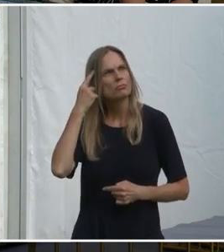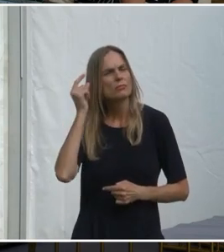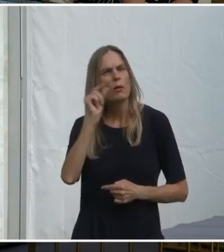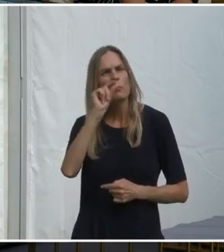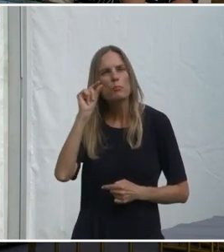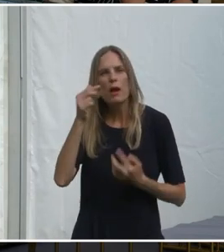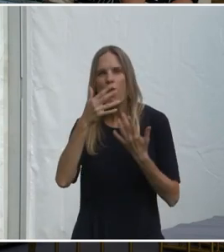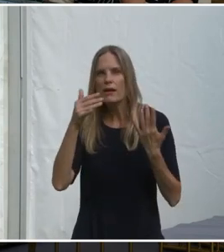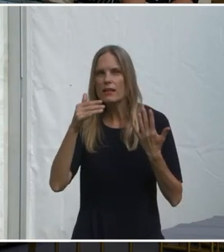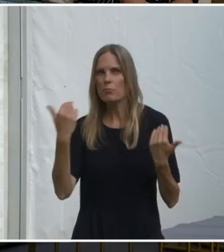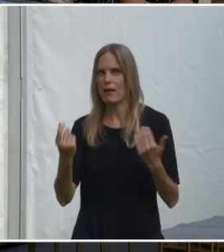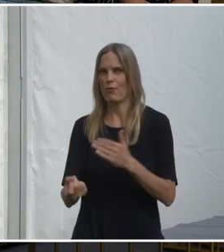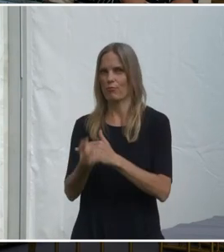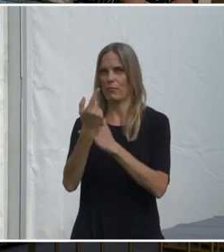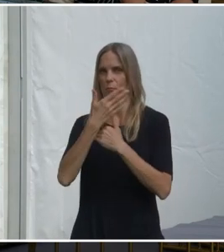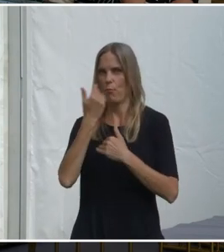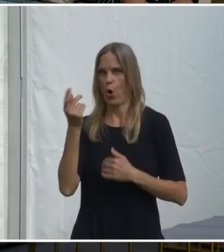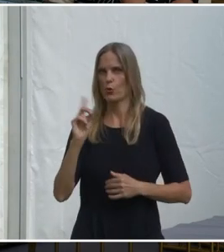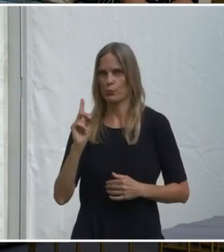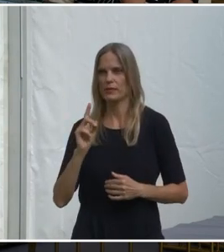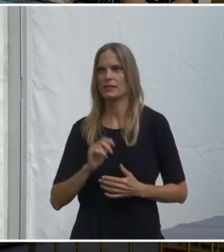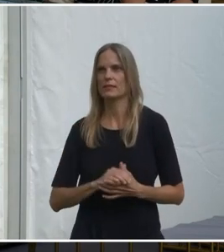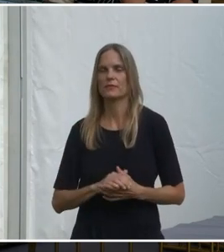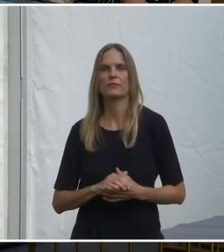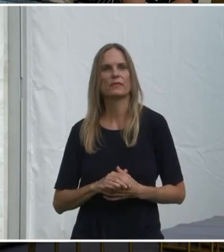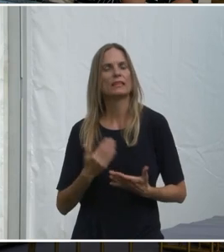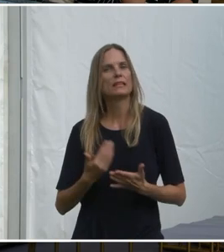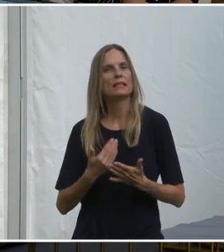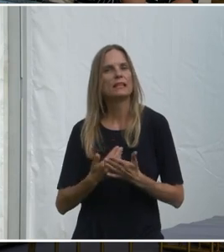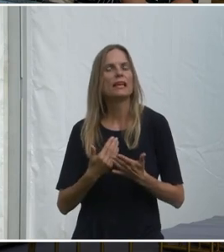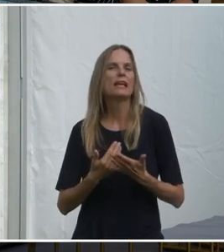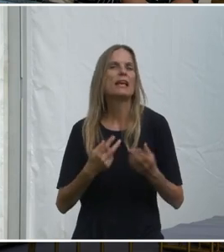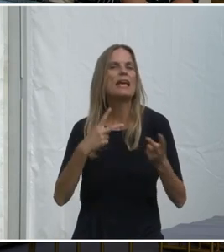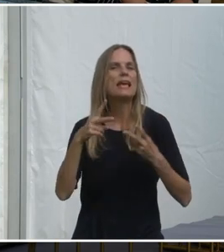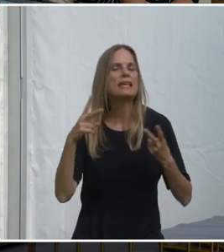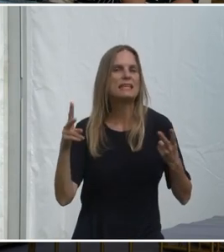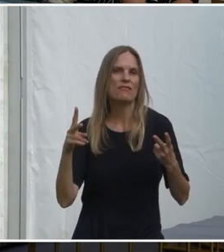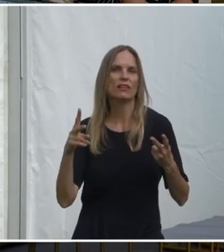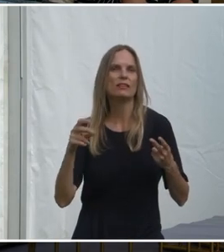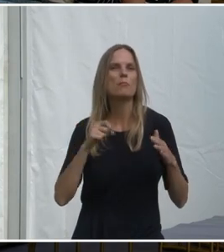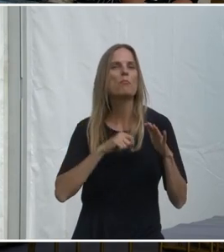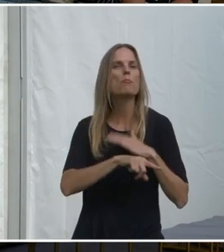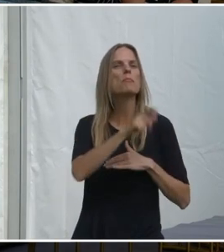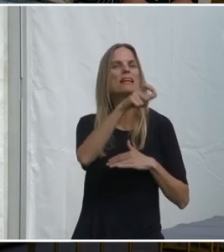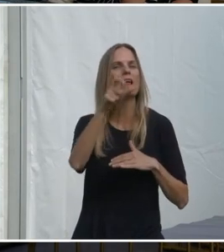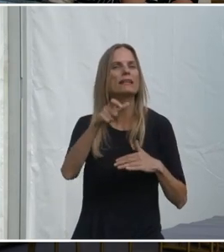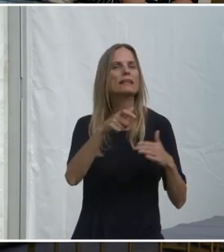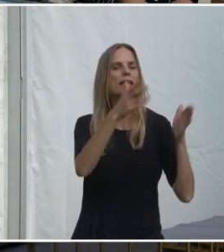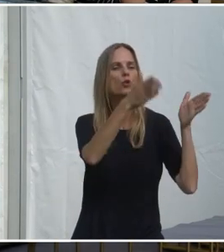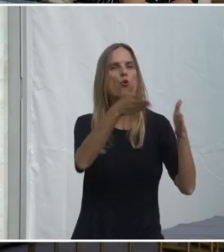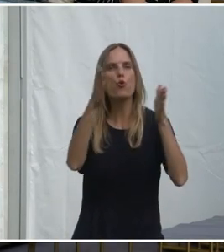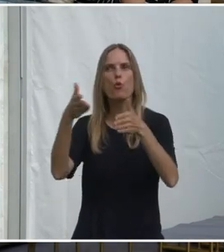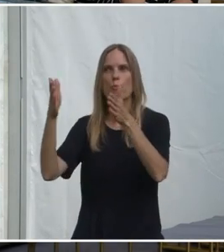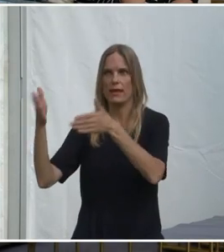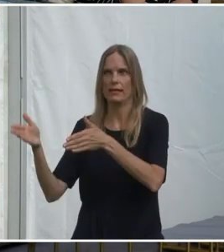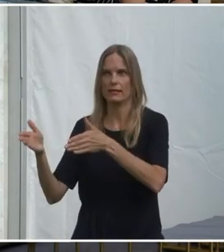get brought up, and that was a discussion of different types of immigrants. Like, I come from an immigrant country. We've been stealing the best